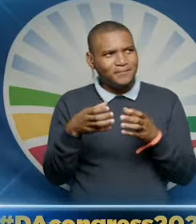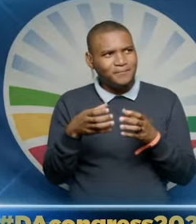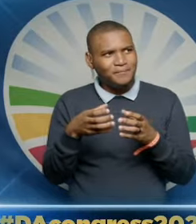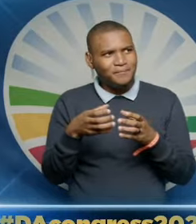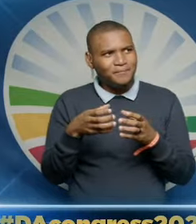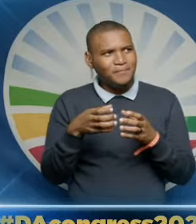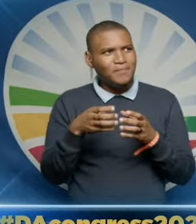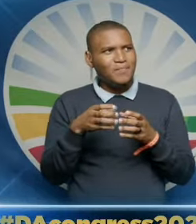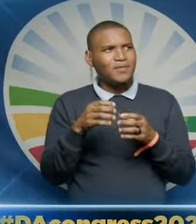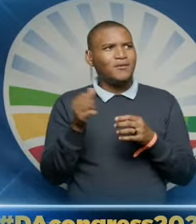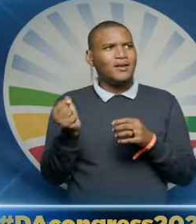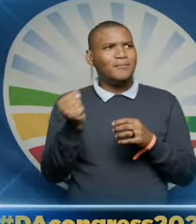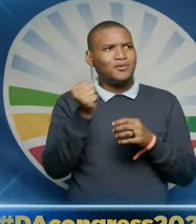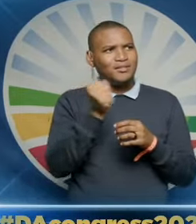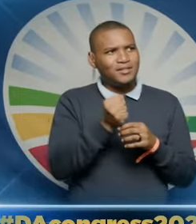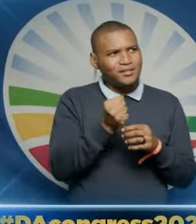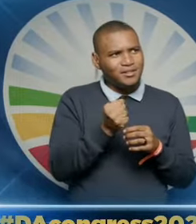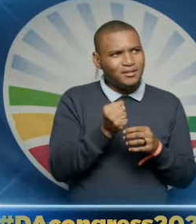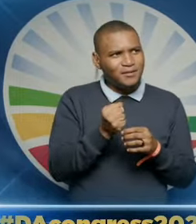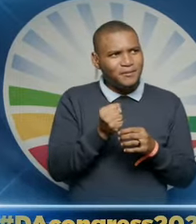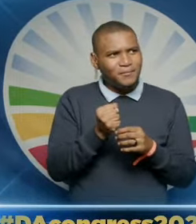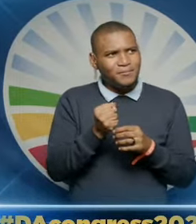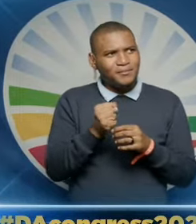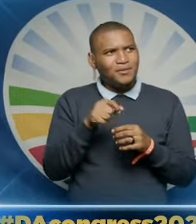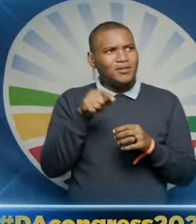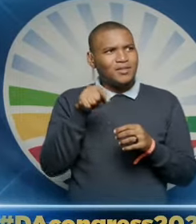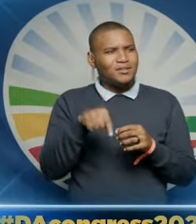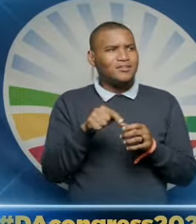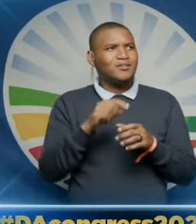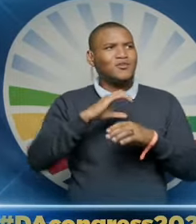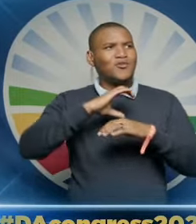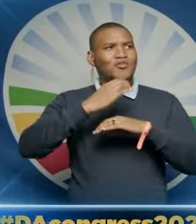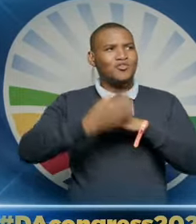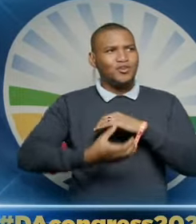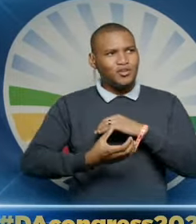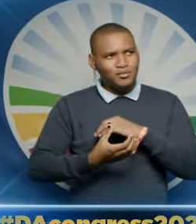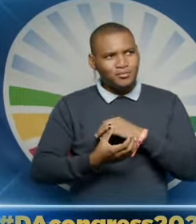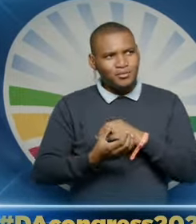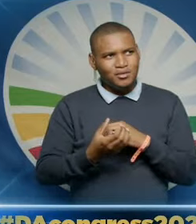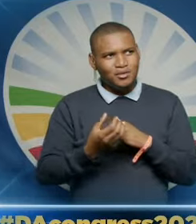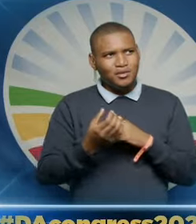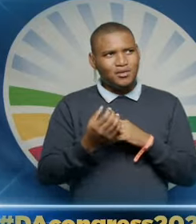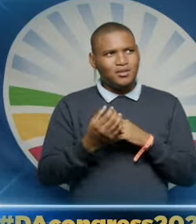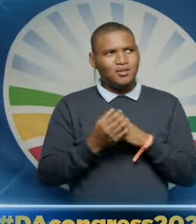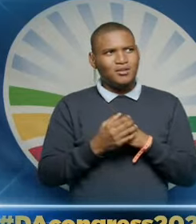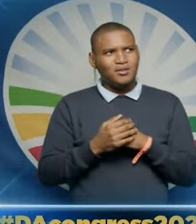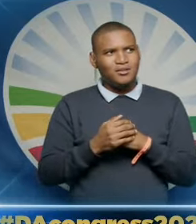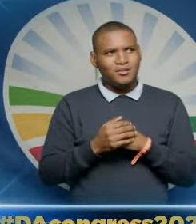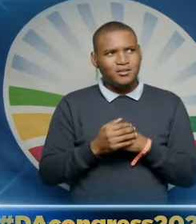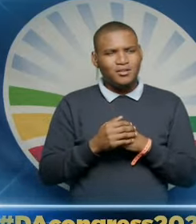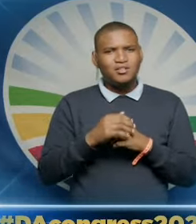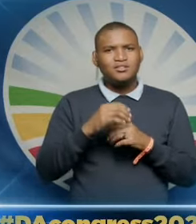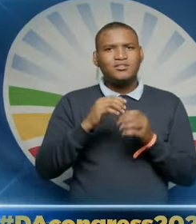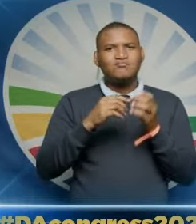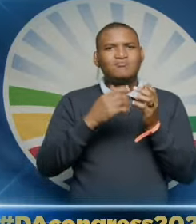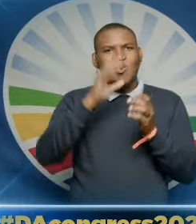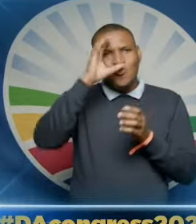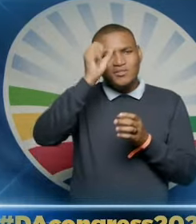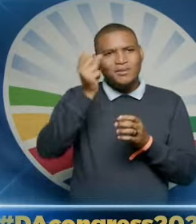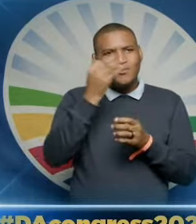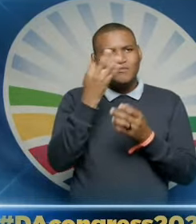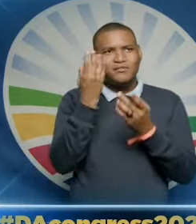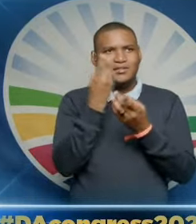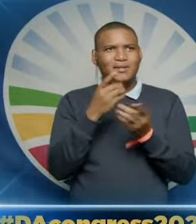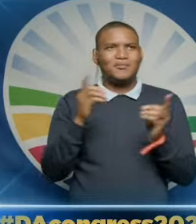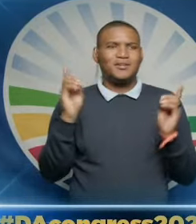leaders are appointed. Greg, this Congress is an example of the concept of democracy. What is your thoughts